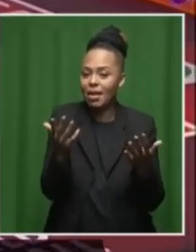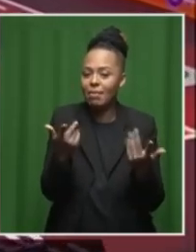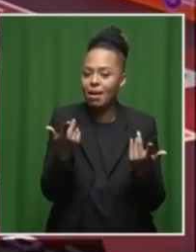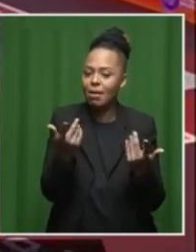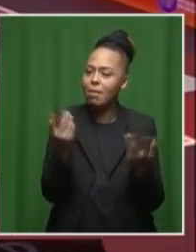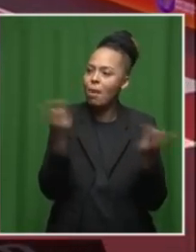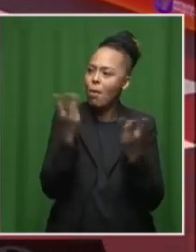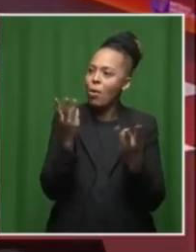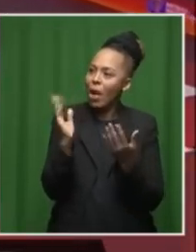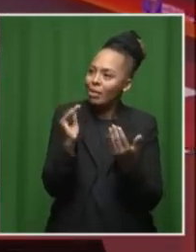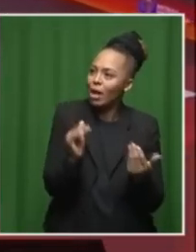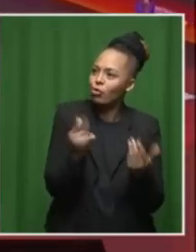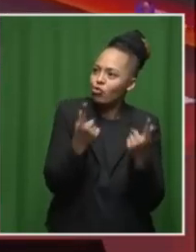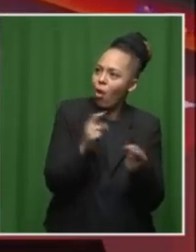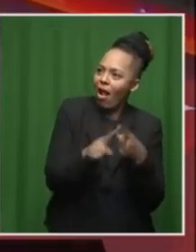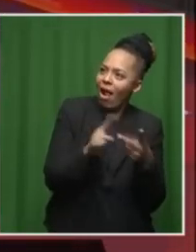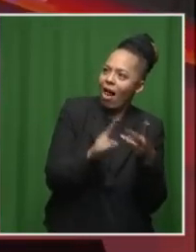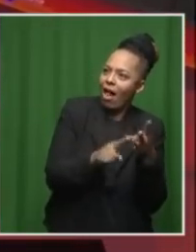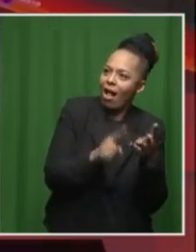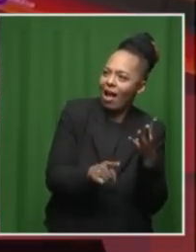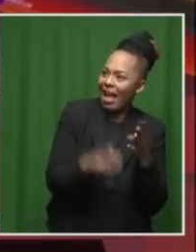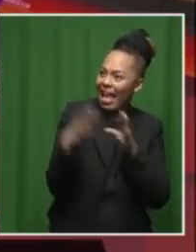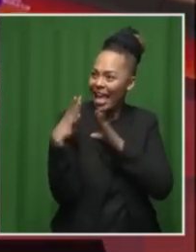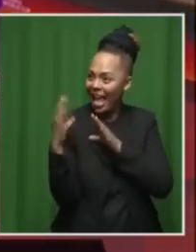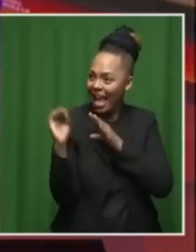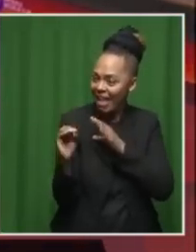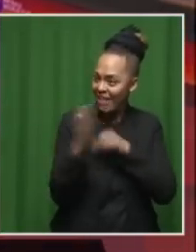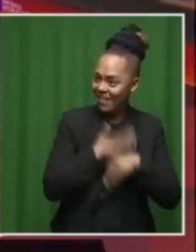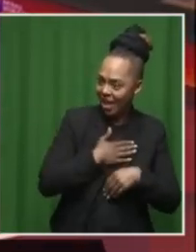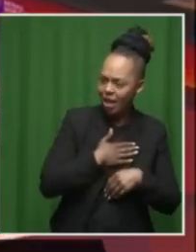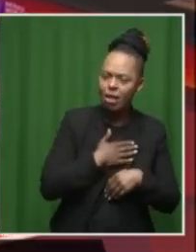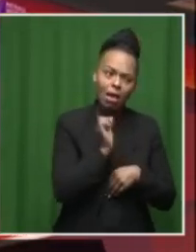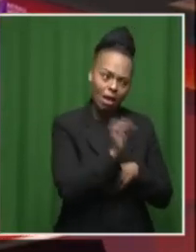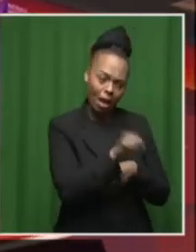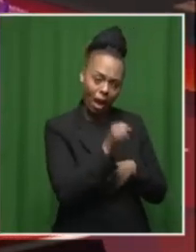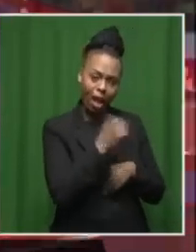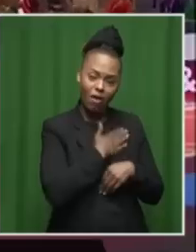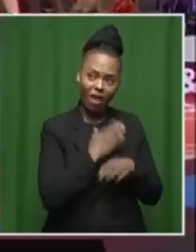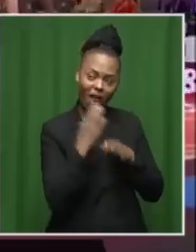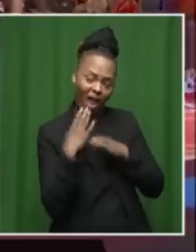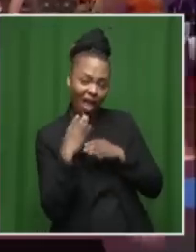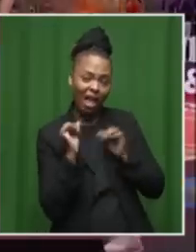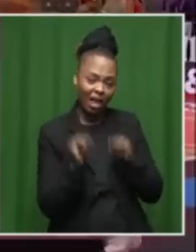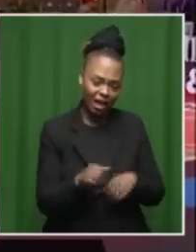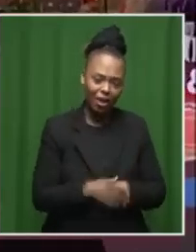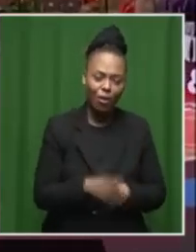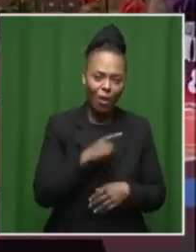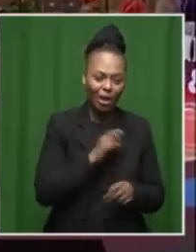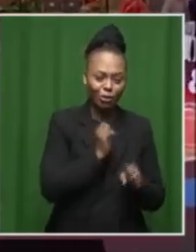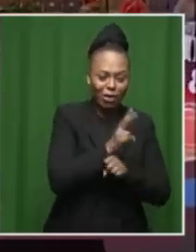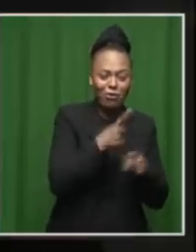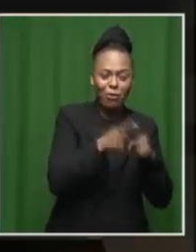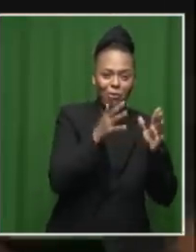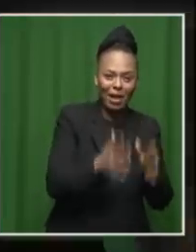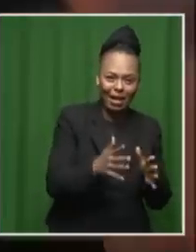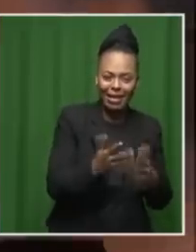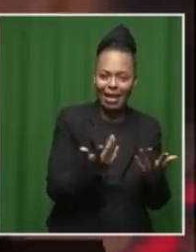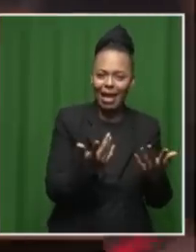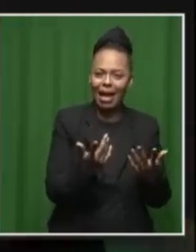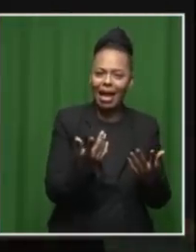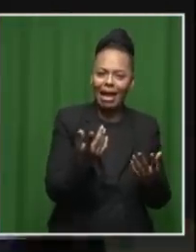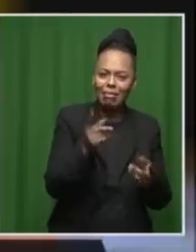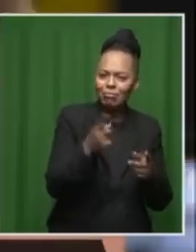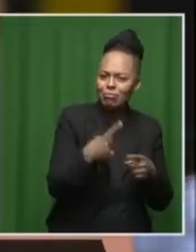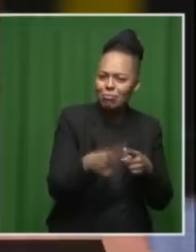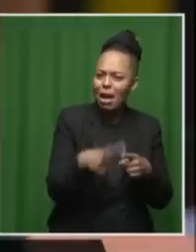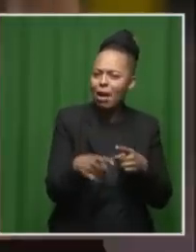know, on your shoulders? Yeah, it's a big responsibility that we carry. I mean, we're 12 players out of the how many million little girls and women playing